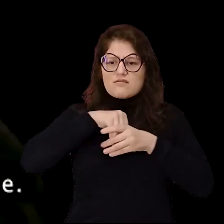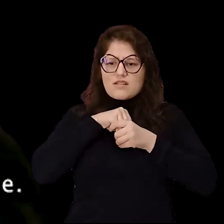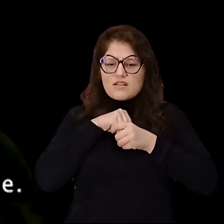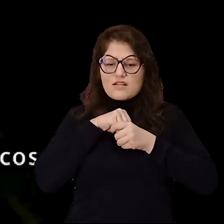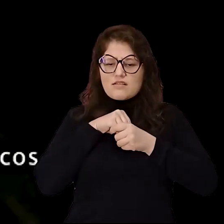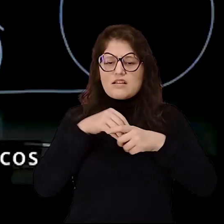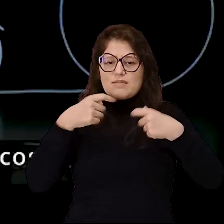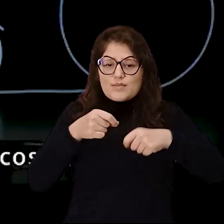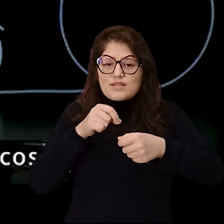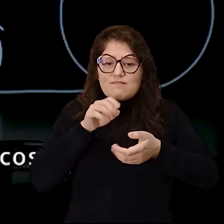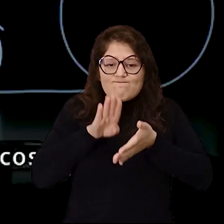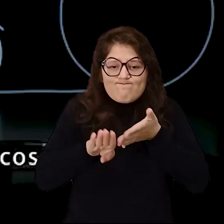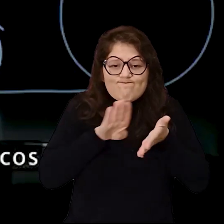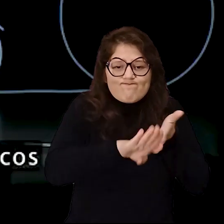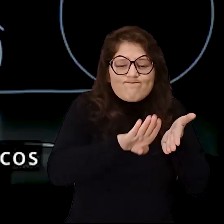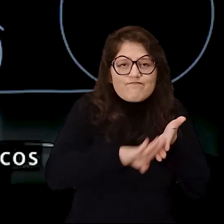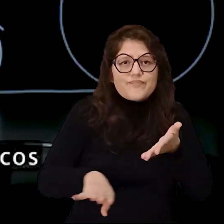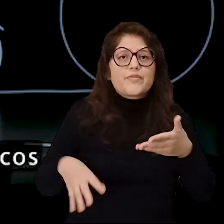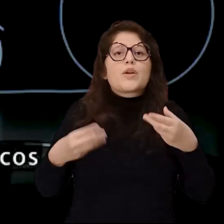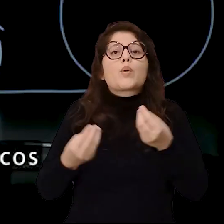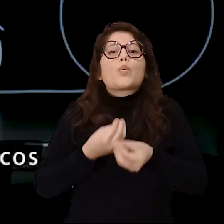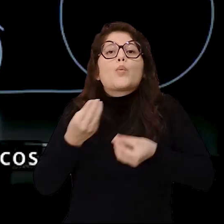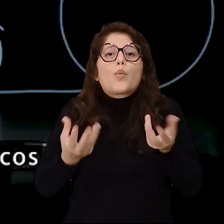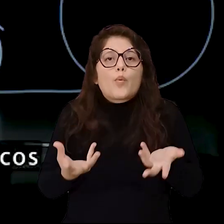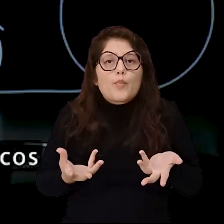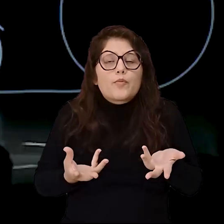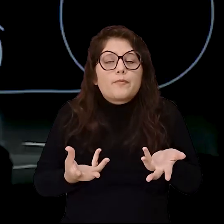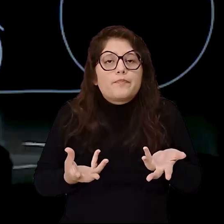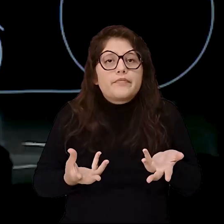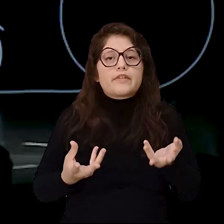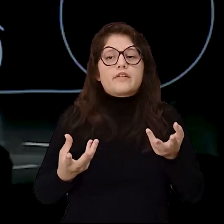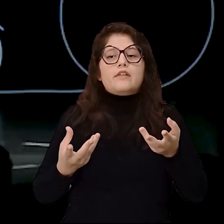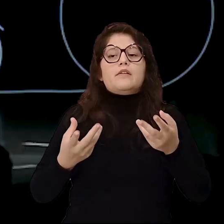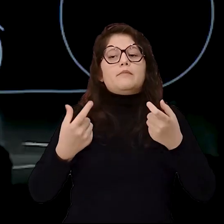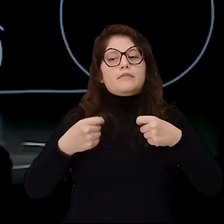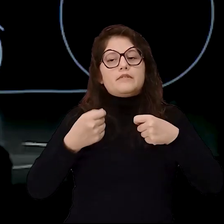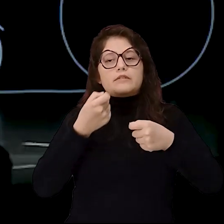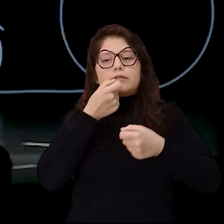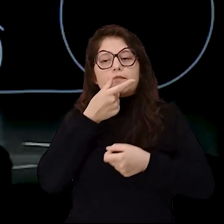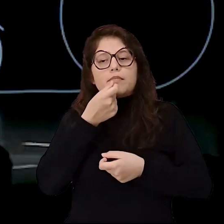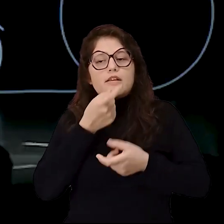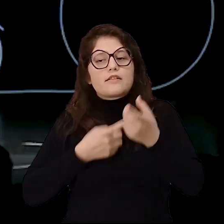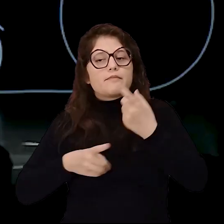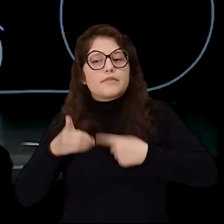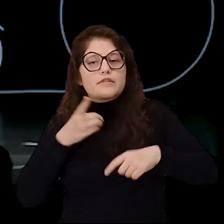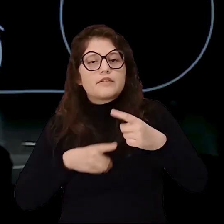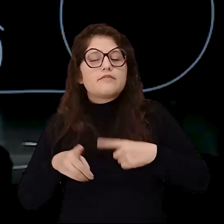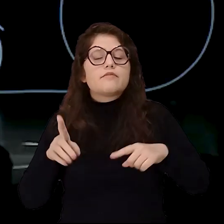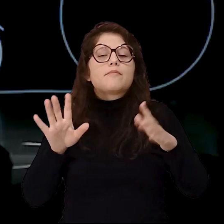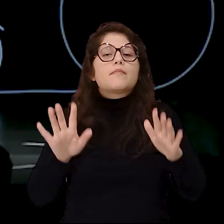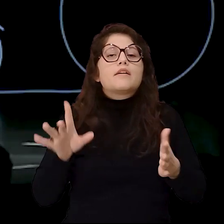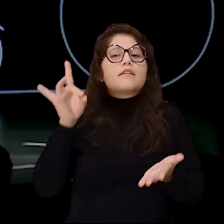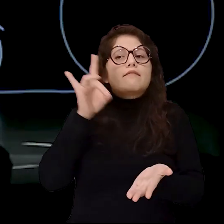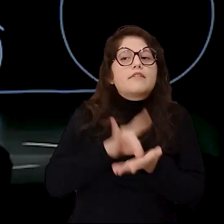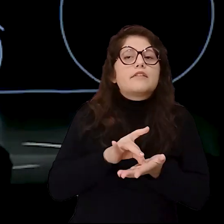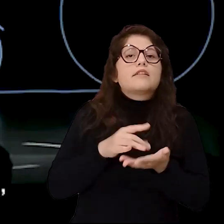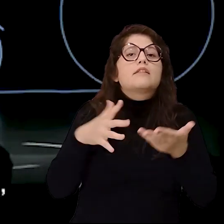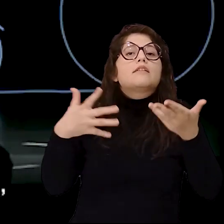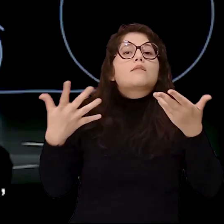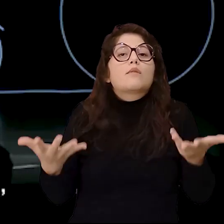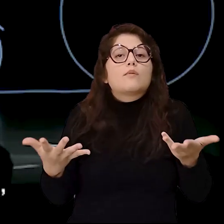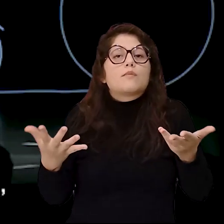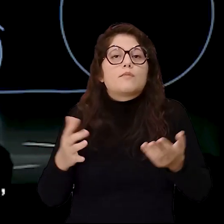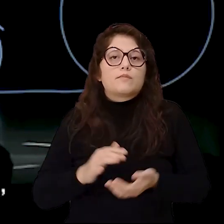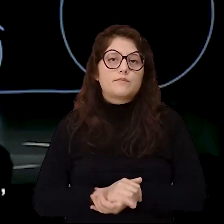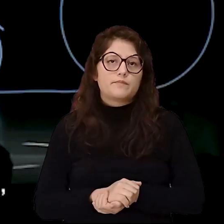truly. It's easier to help schizophrenics who perceive that there's something foreign inside of them that needs to be exorcised, but